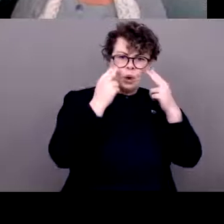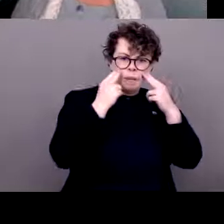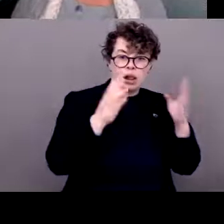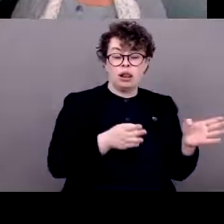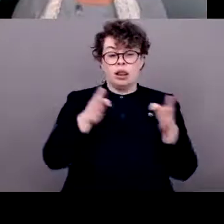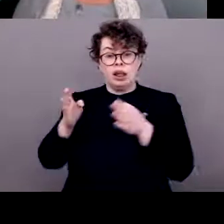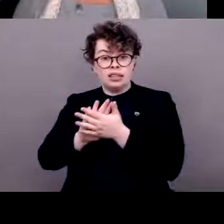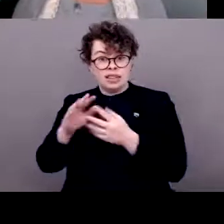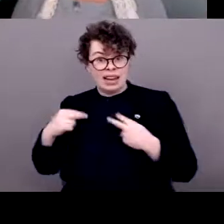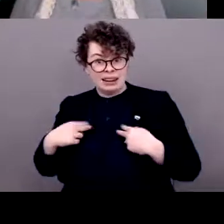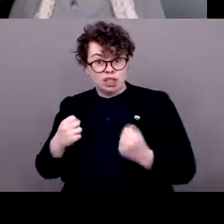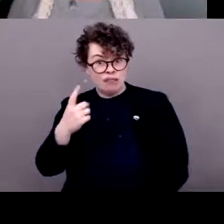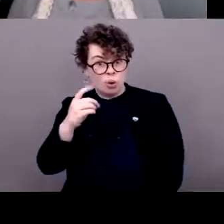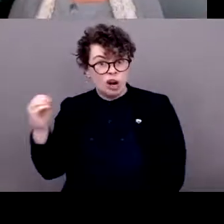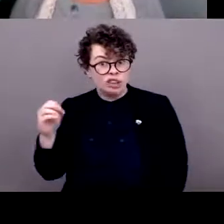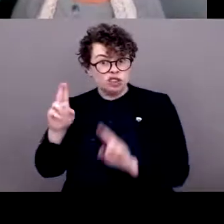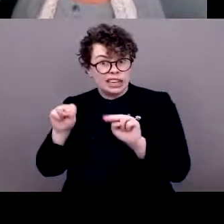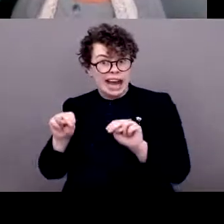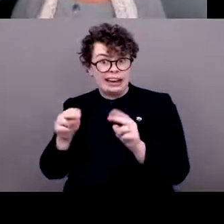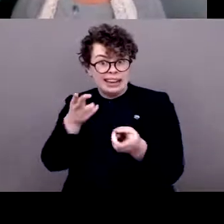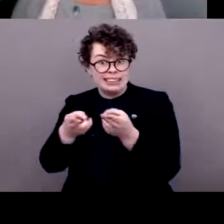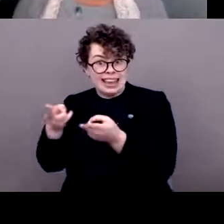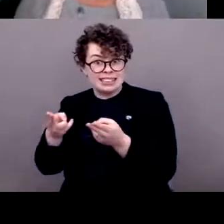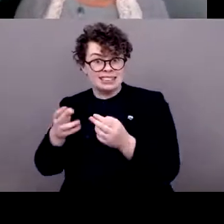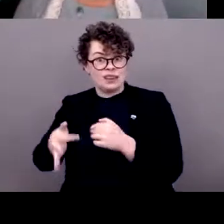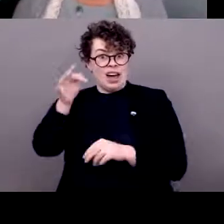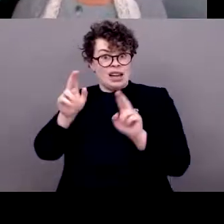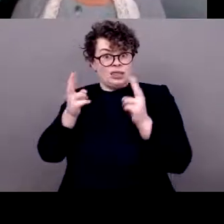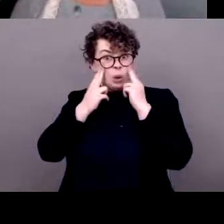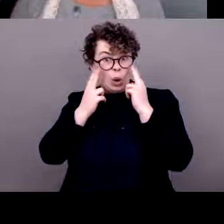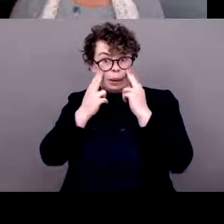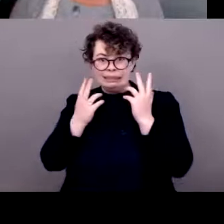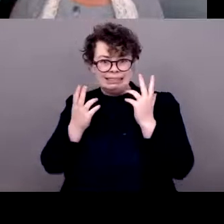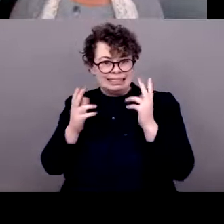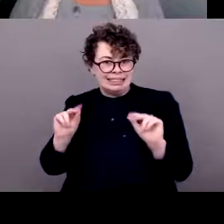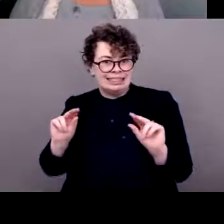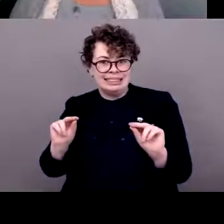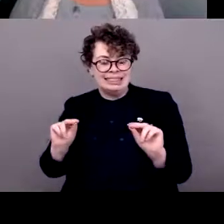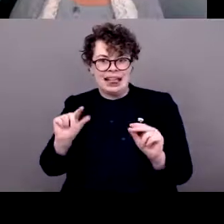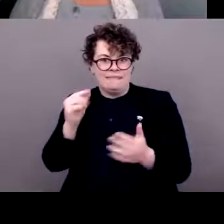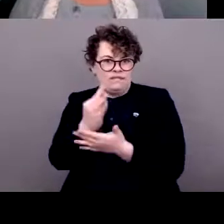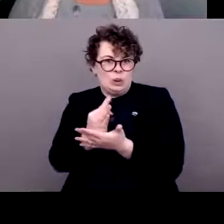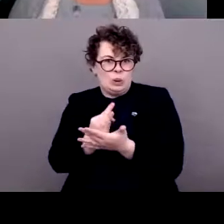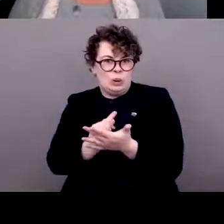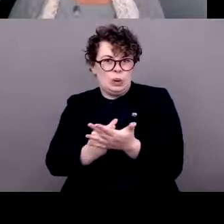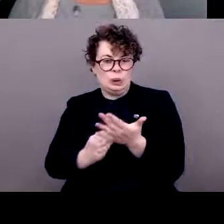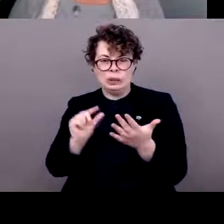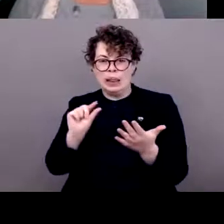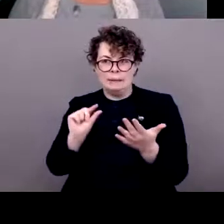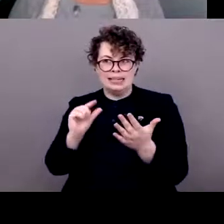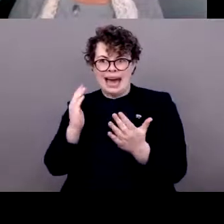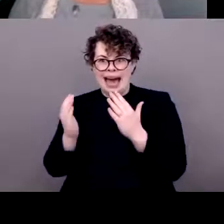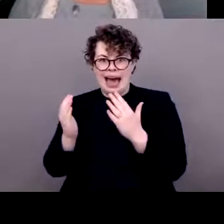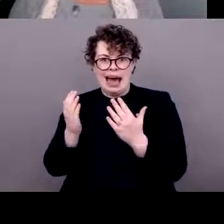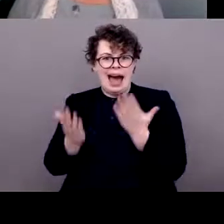using sign language at a particular age group that are accessible to test developers. We need